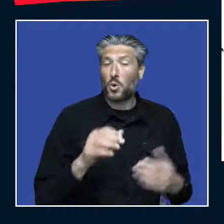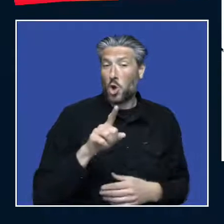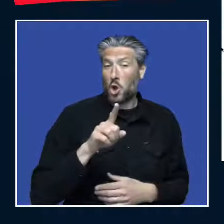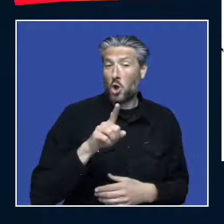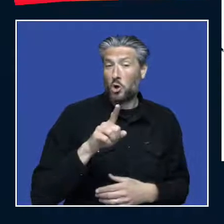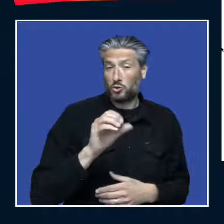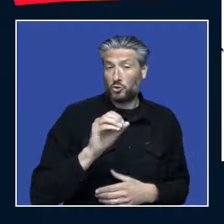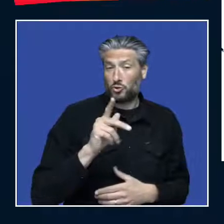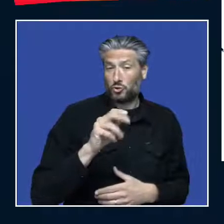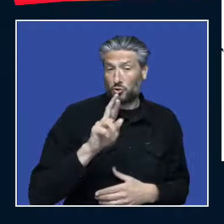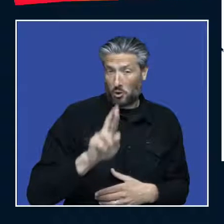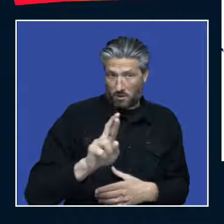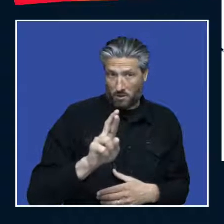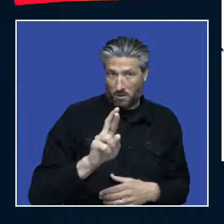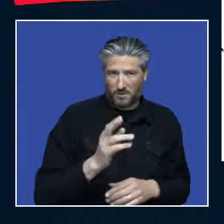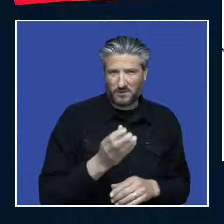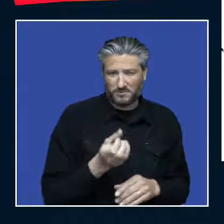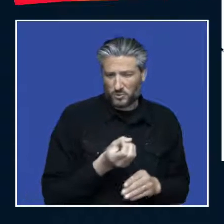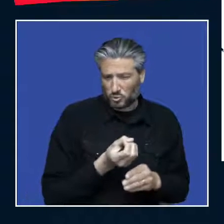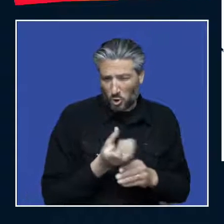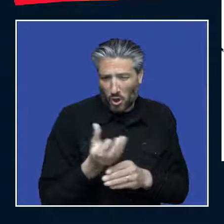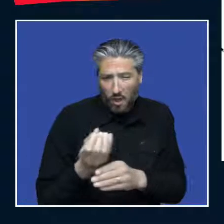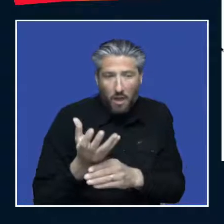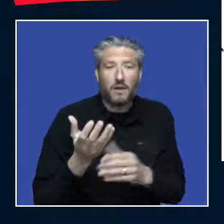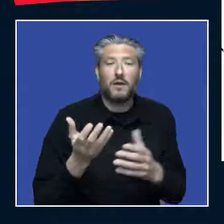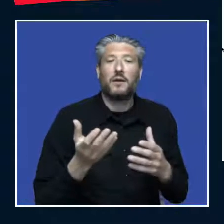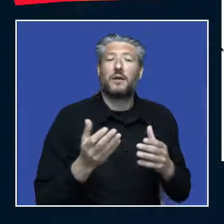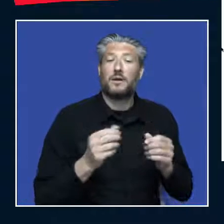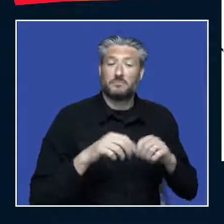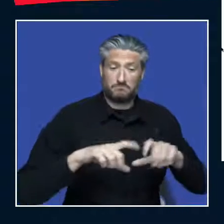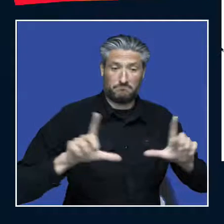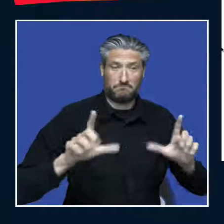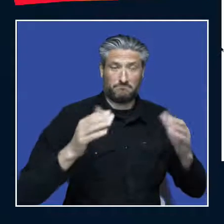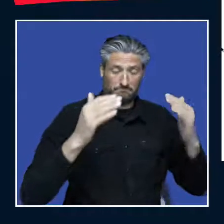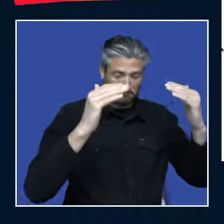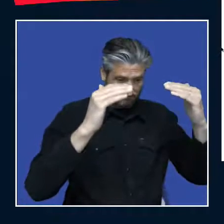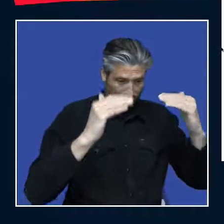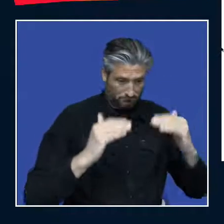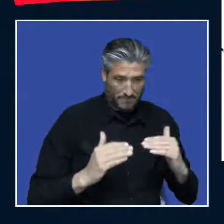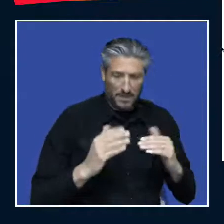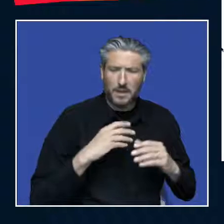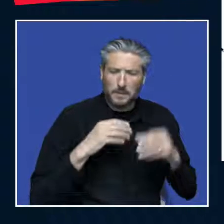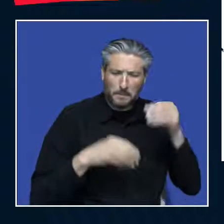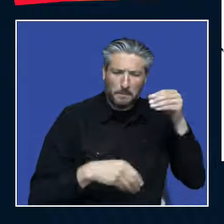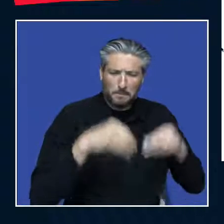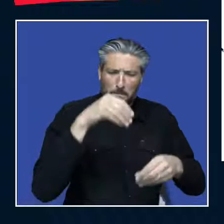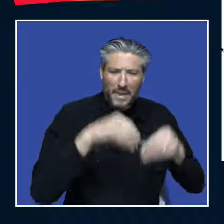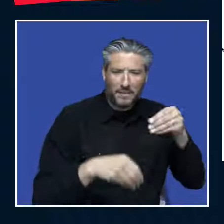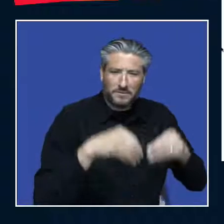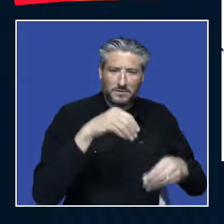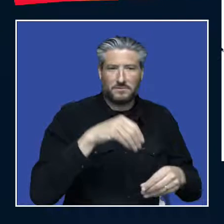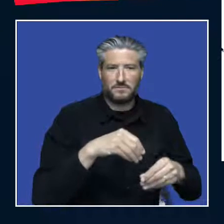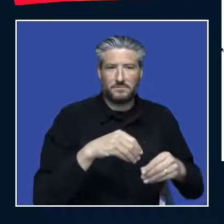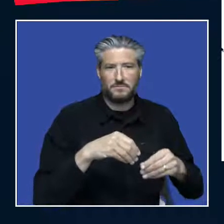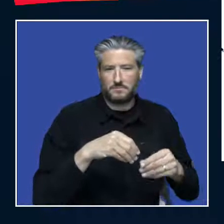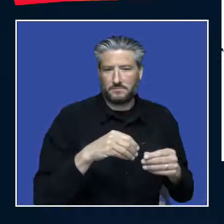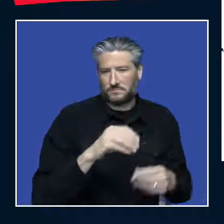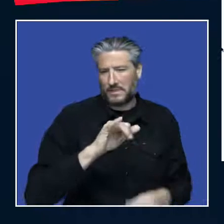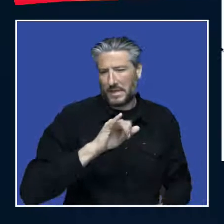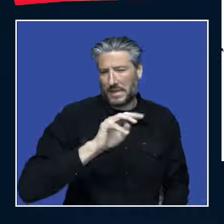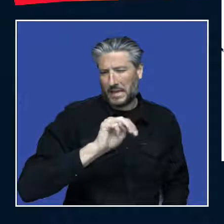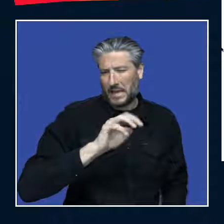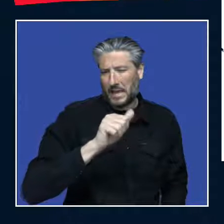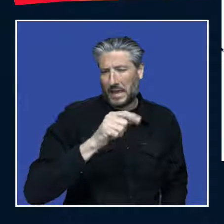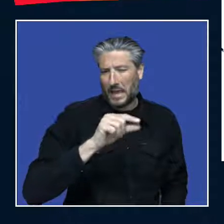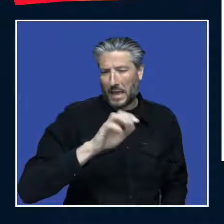path allows me to build my Docker image, will build my Docker image where I am now. So